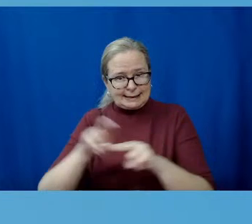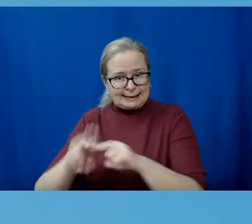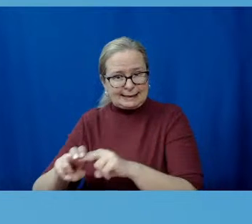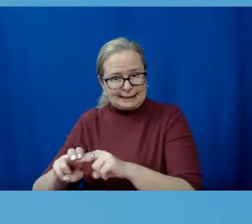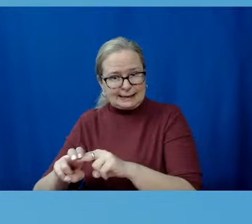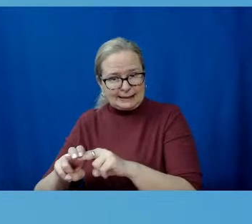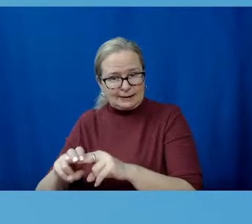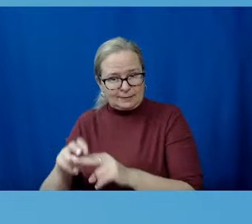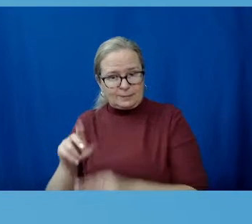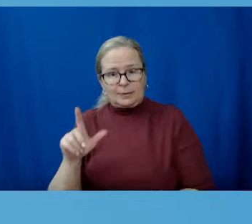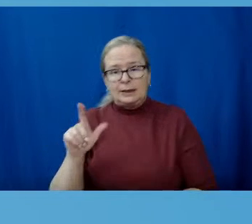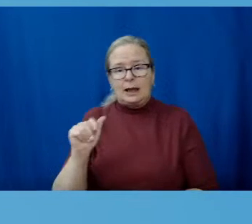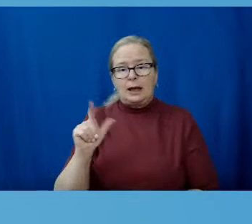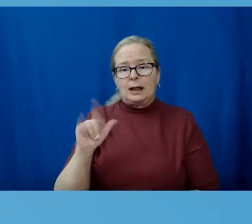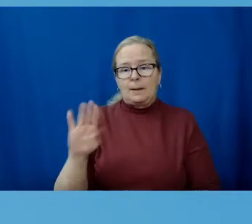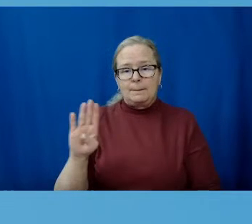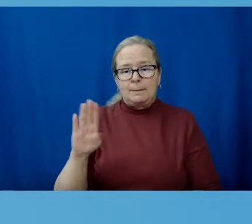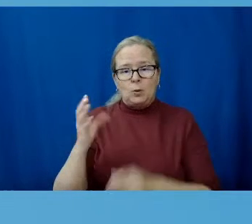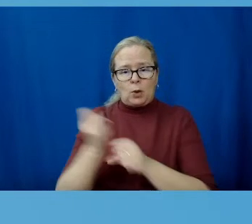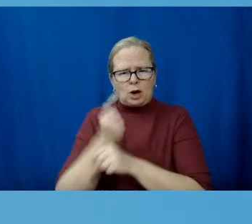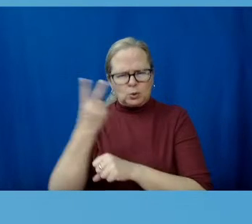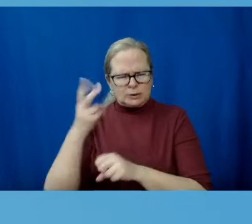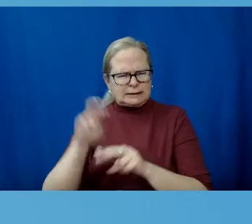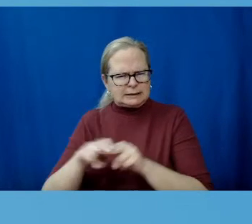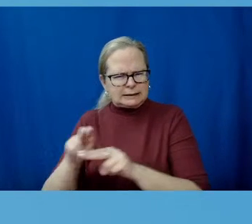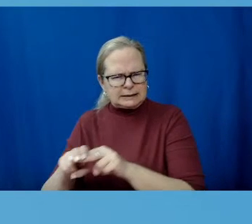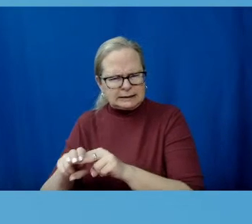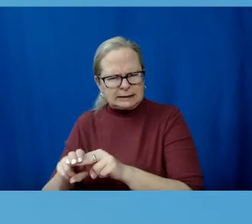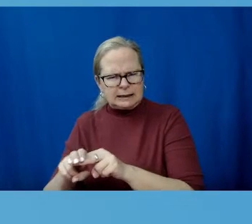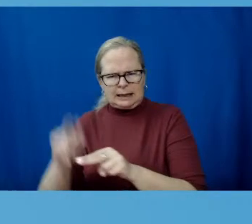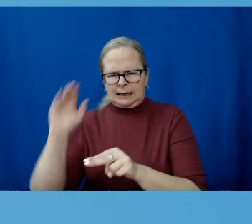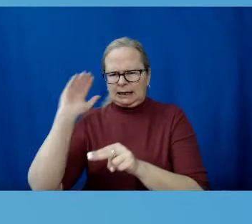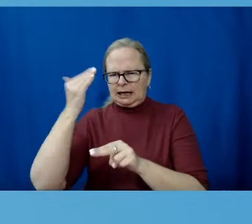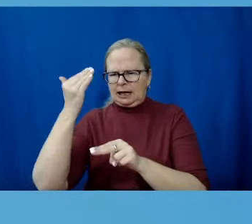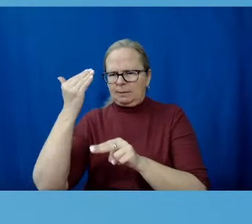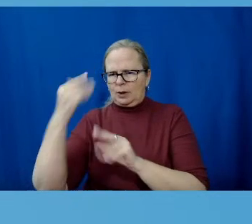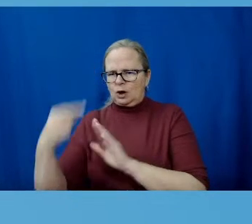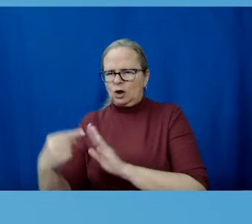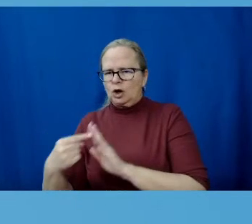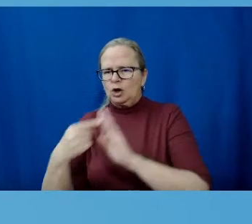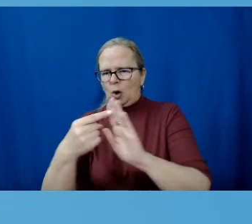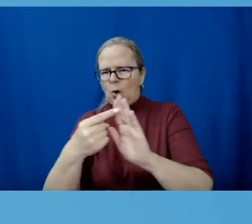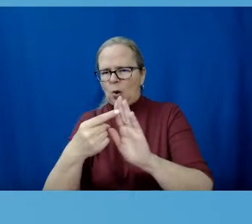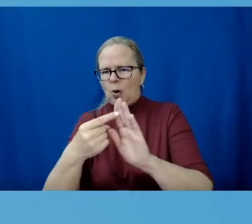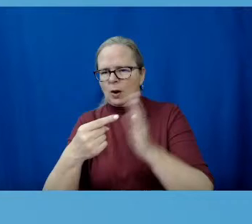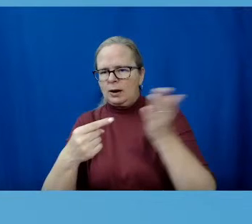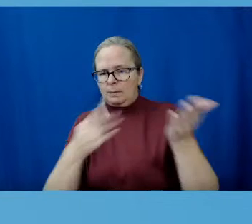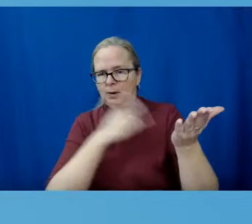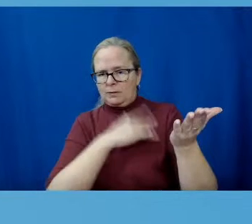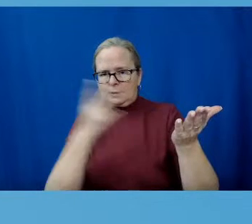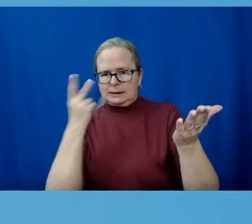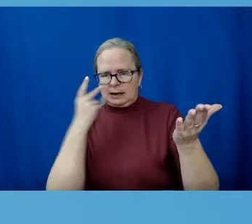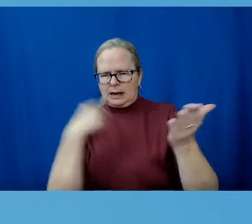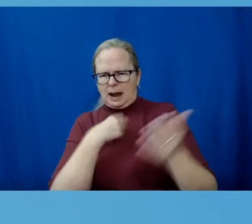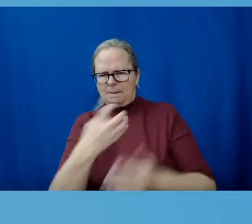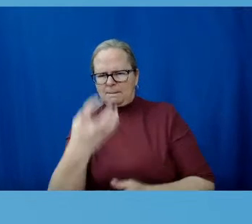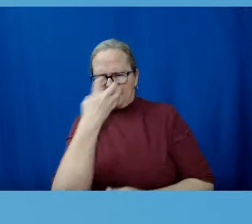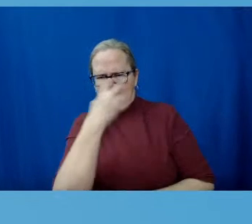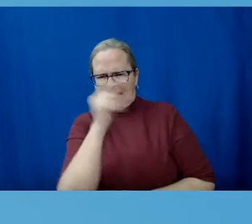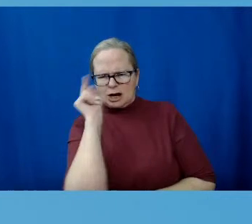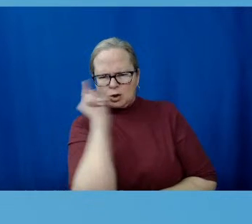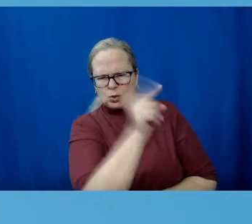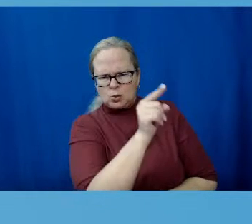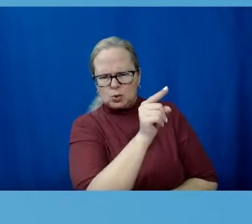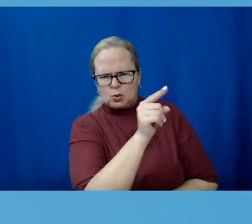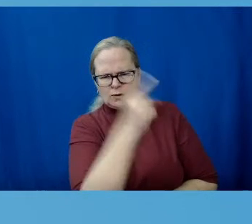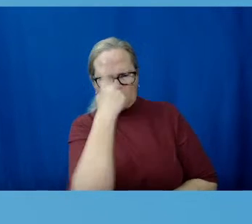the provincial government, at Kenney. So people who were supporting Conservatives in the past just sat on